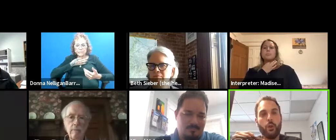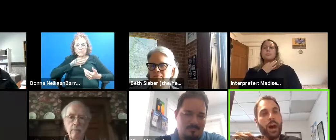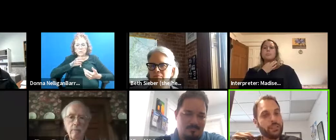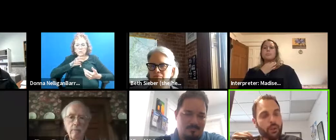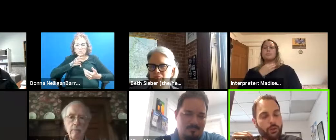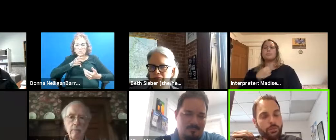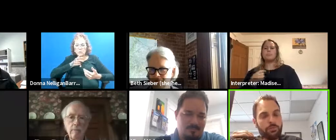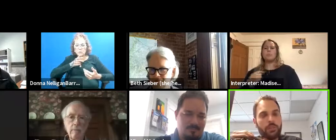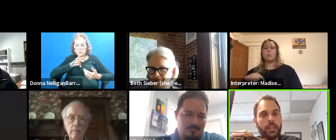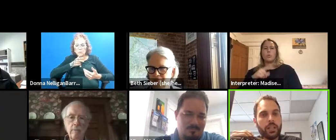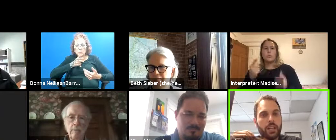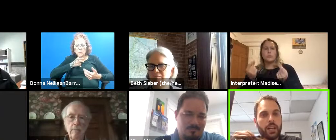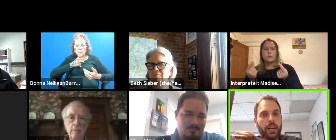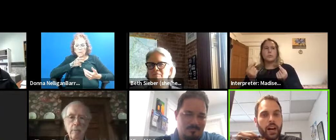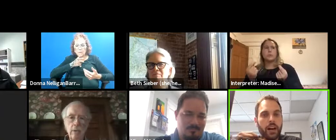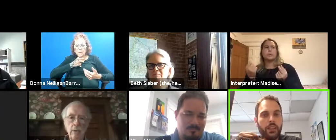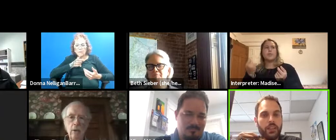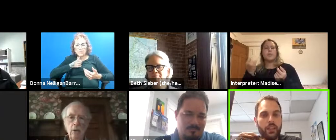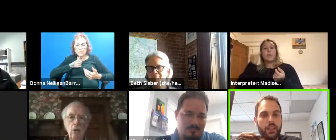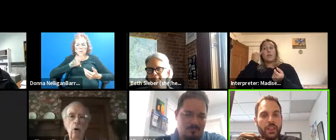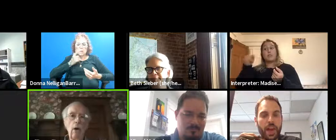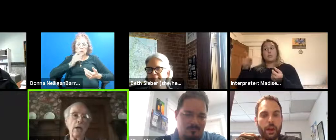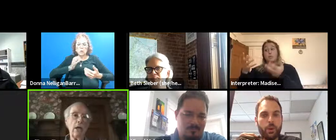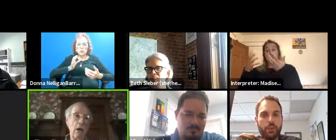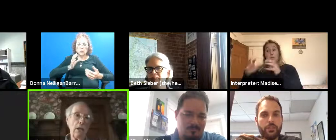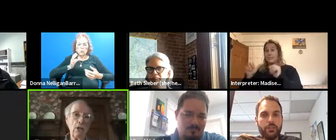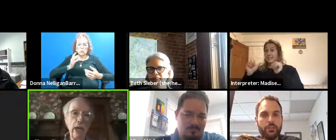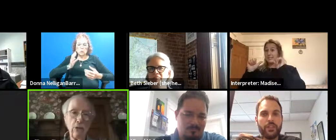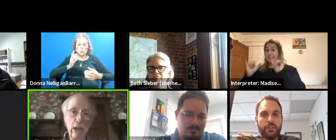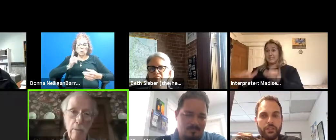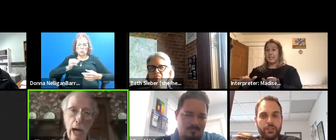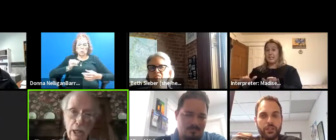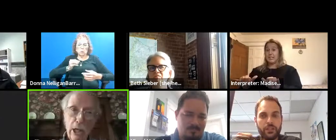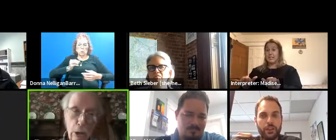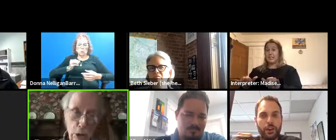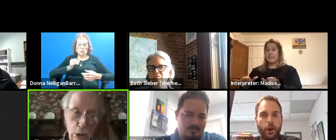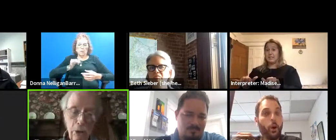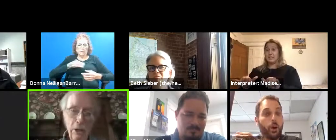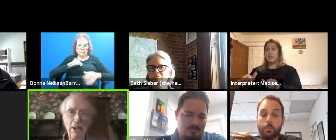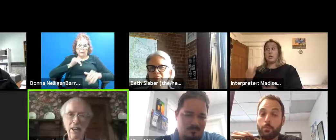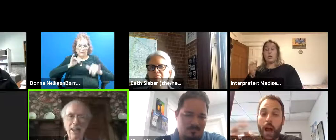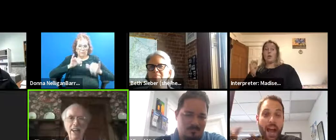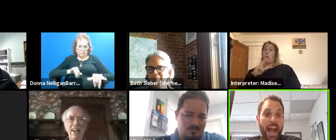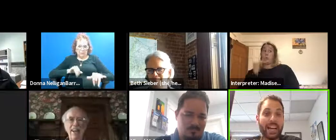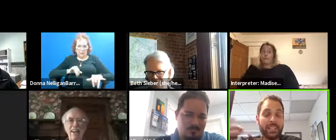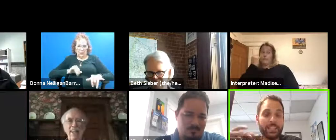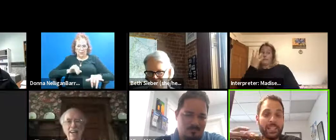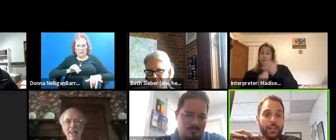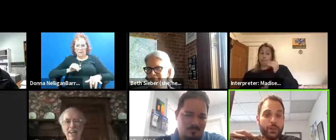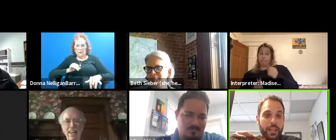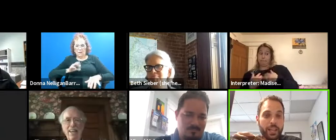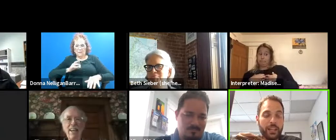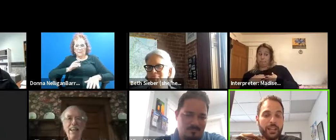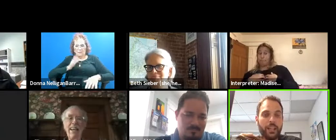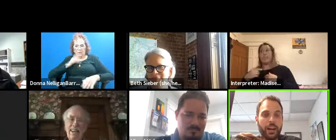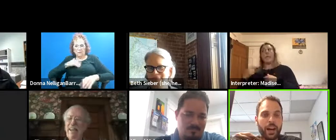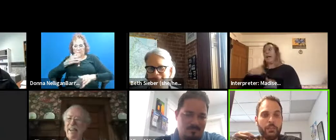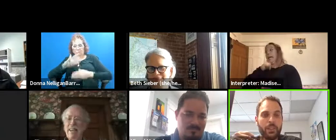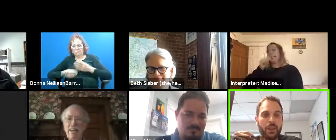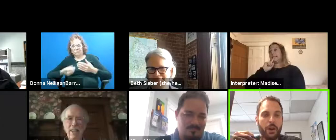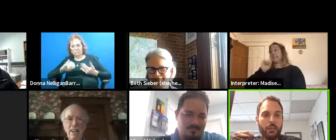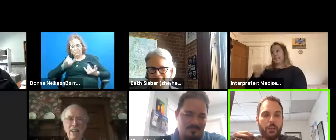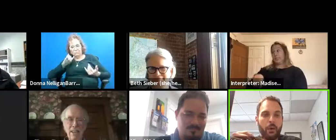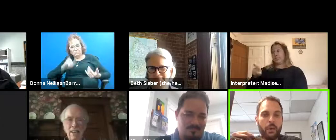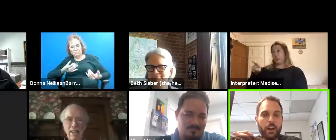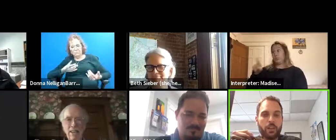if you don't want to, on the chance that I'm not here to. Or I didn't say it, you did.